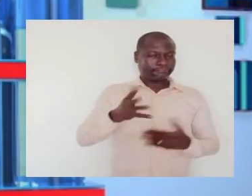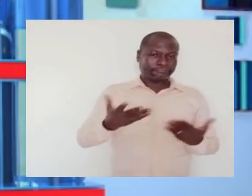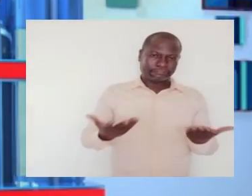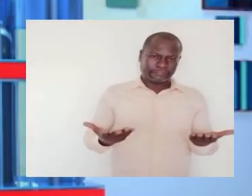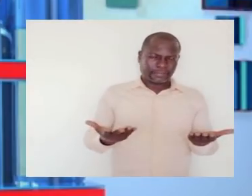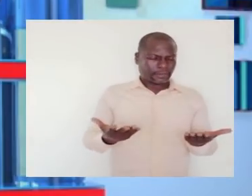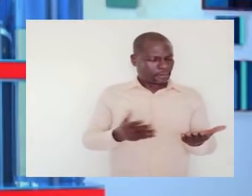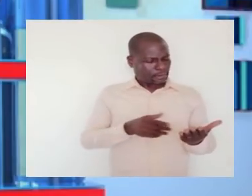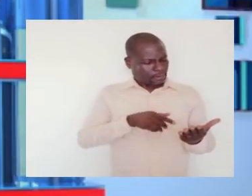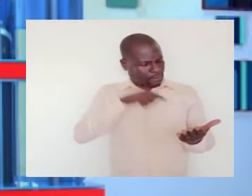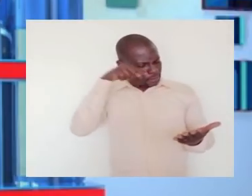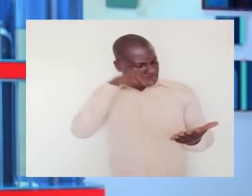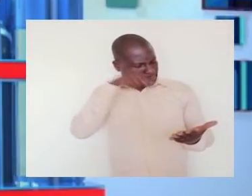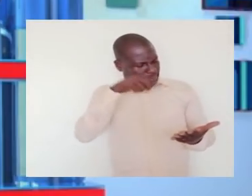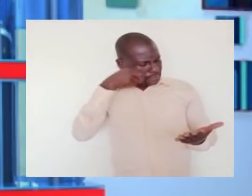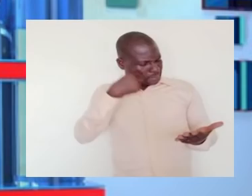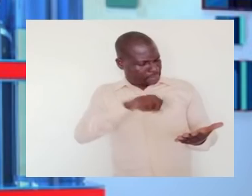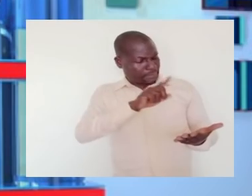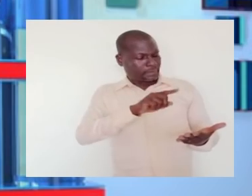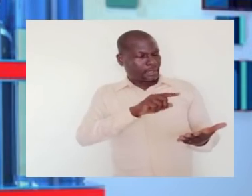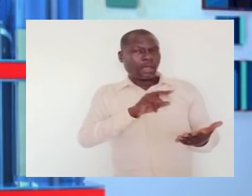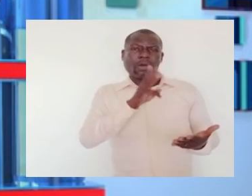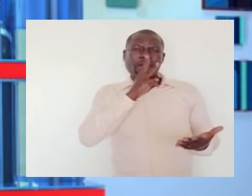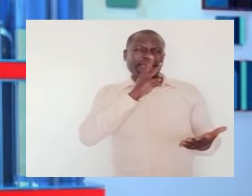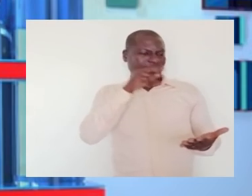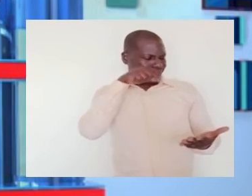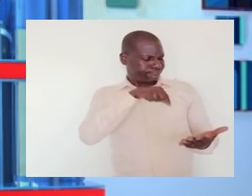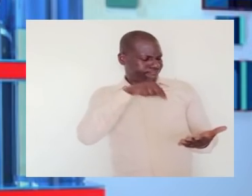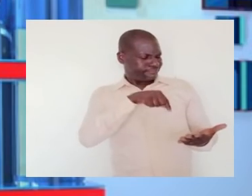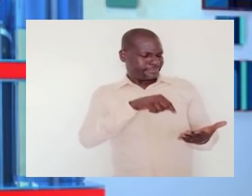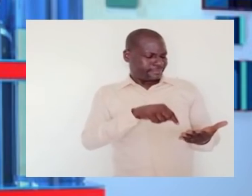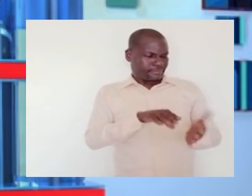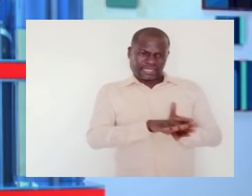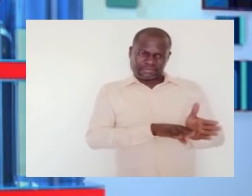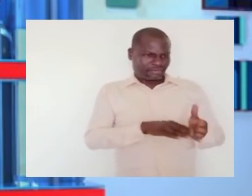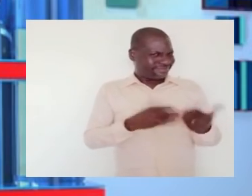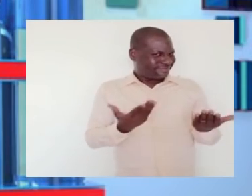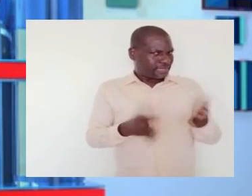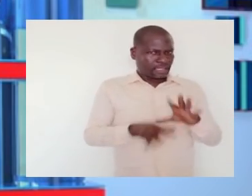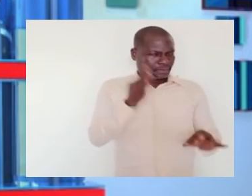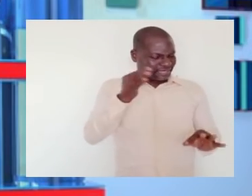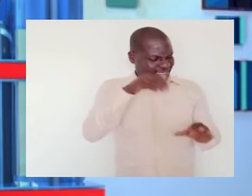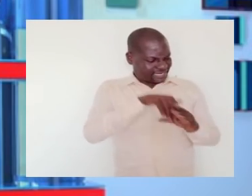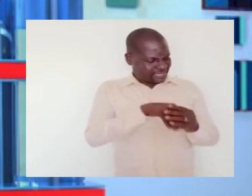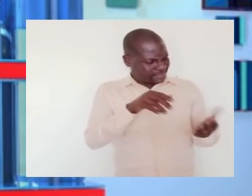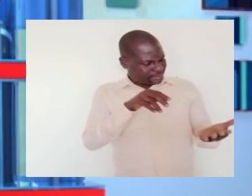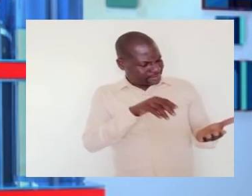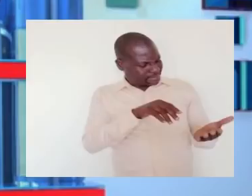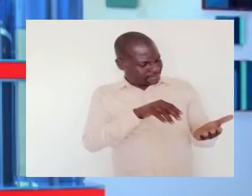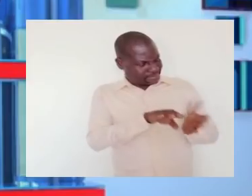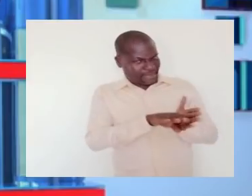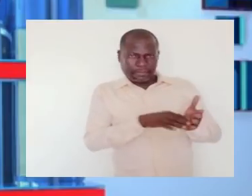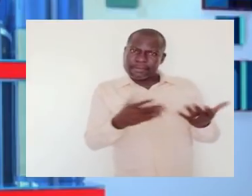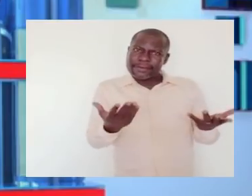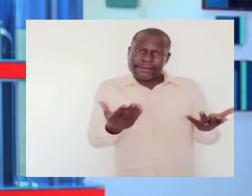kan ba check it from your bible ensuo water and the spirit ni mi eno no which one